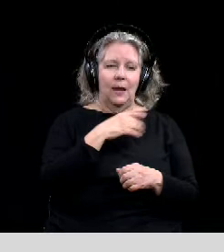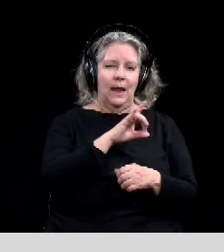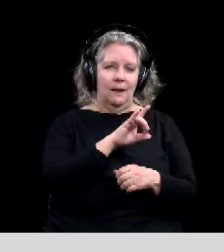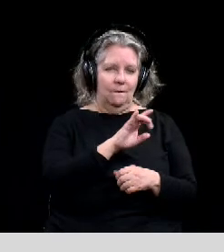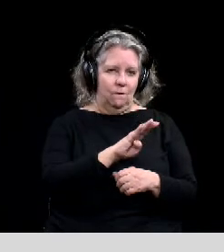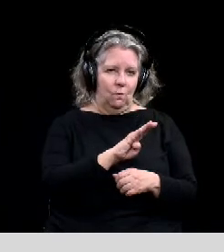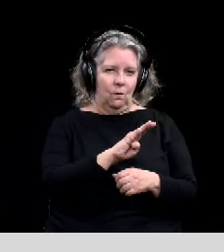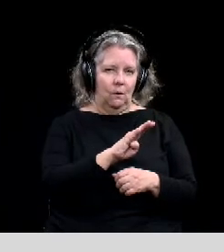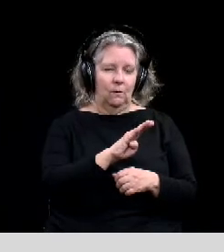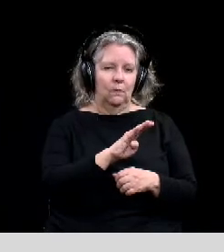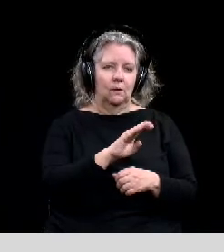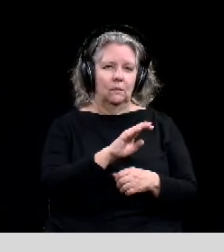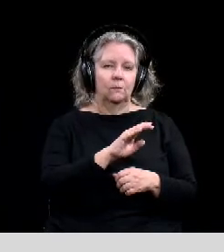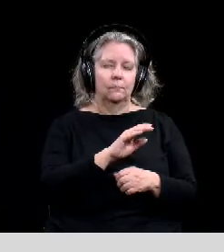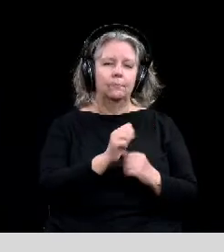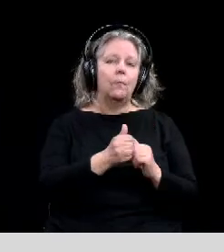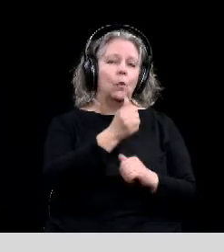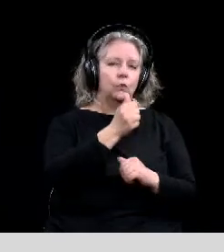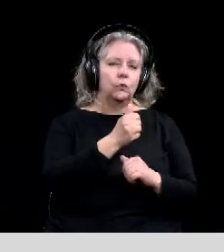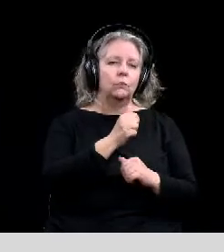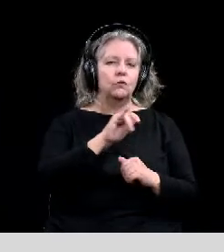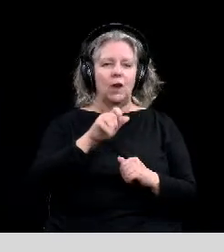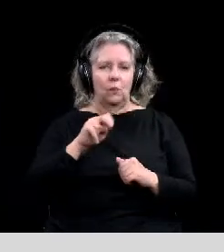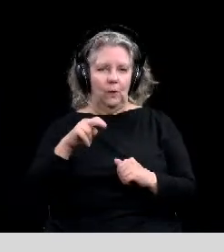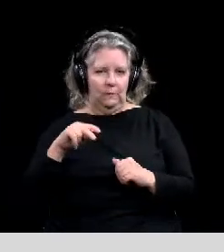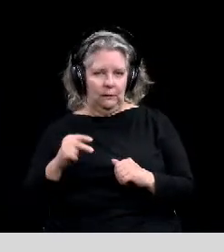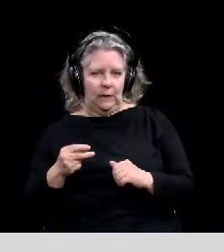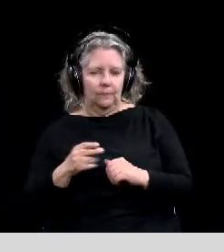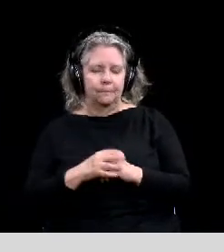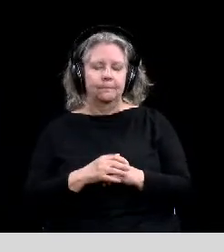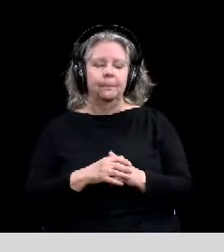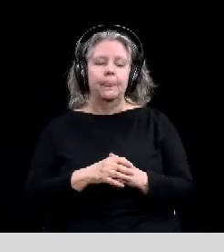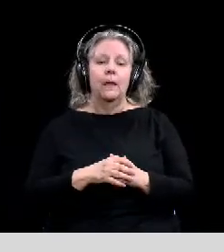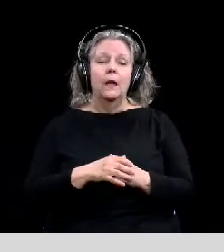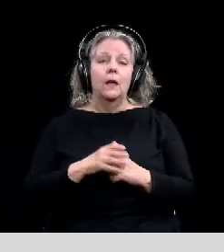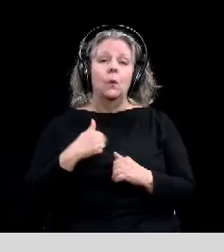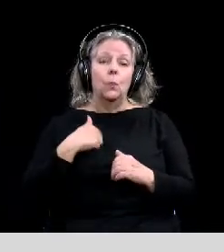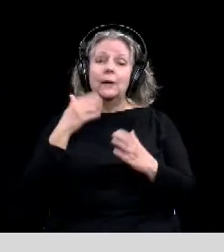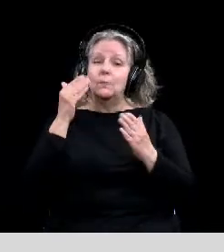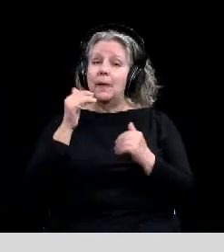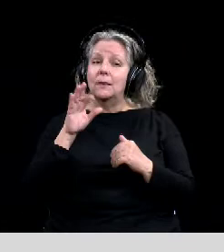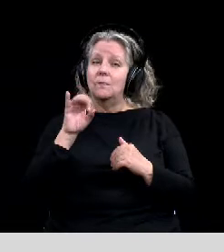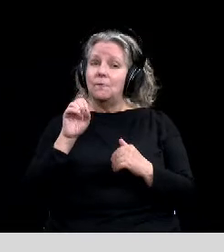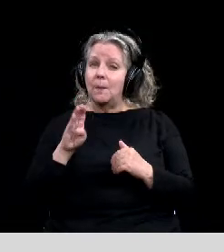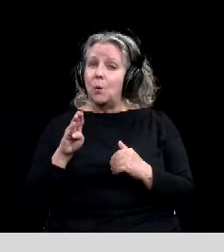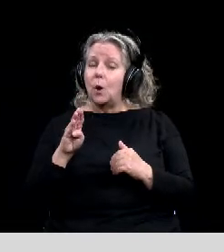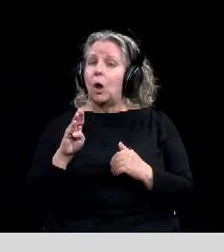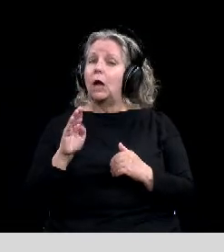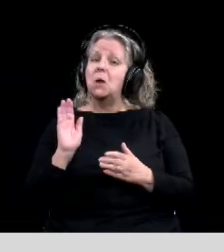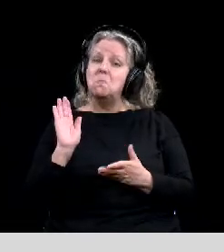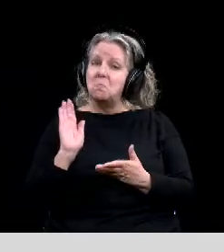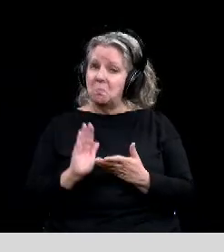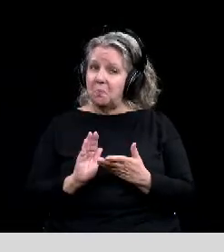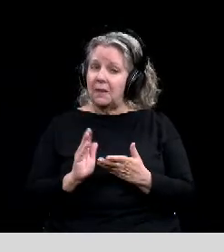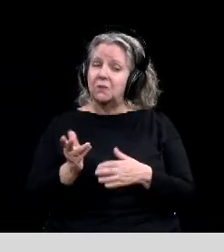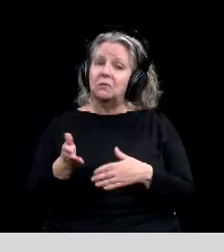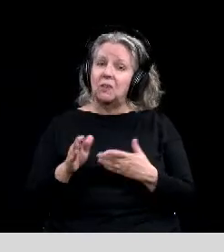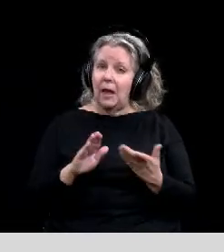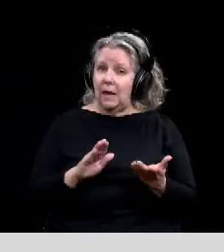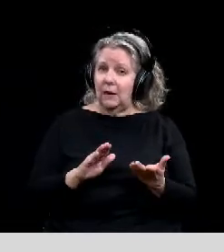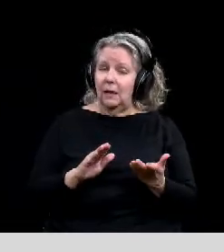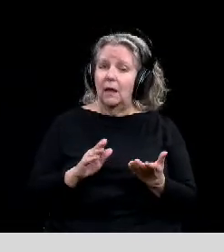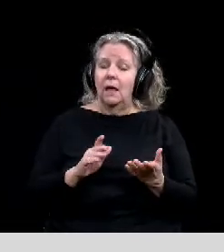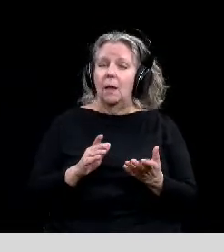expect that February will see fewer fatalities as we see that hospitalization trend on the downslope, and obviously the